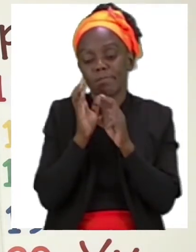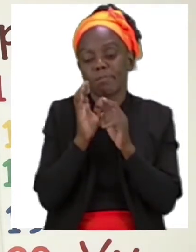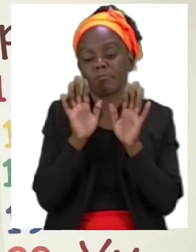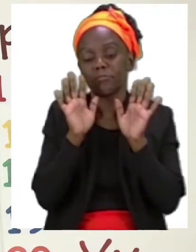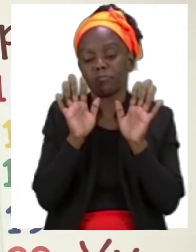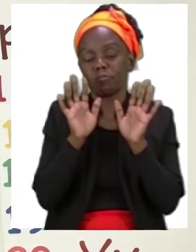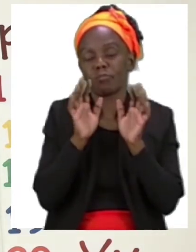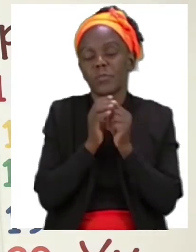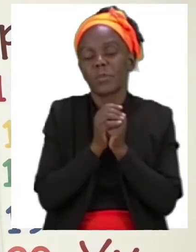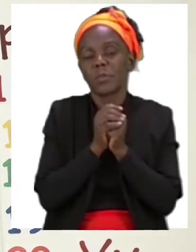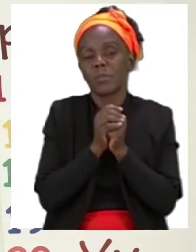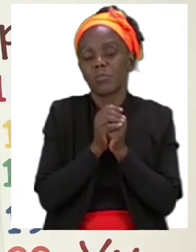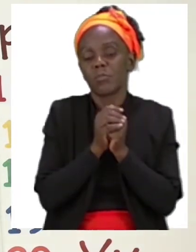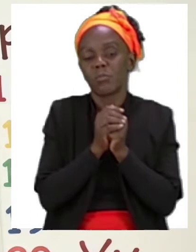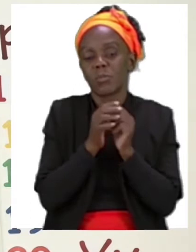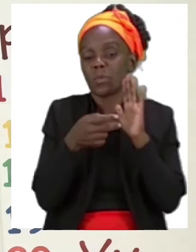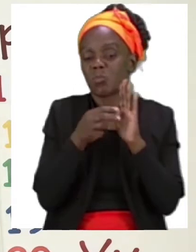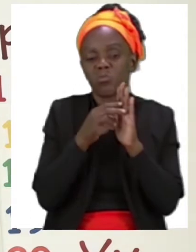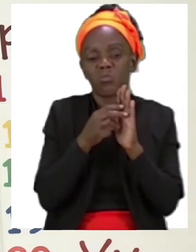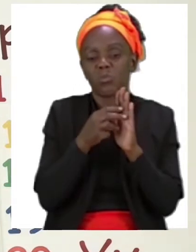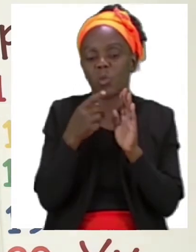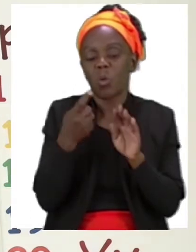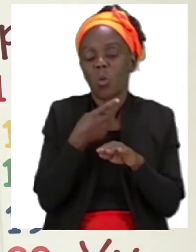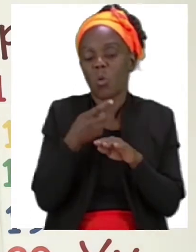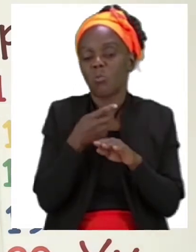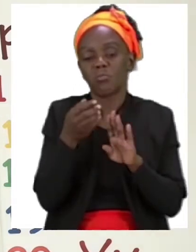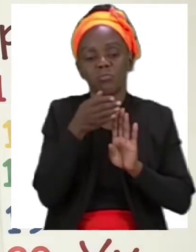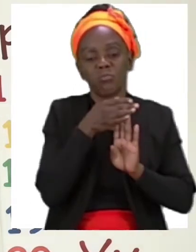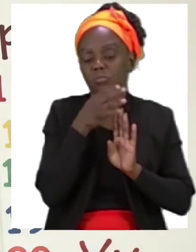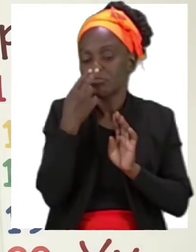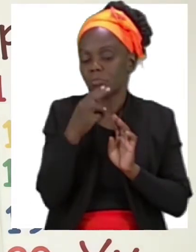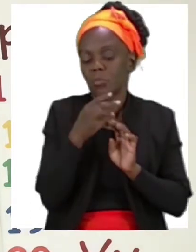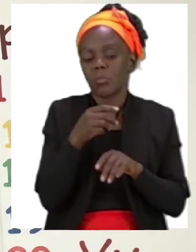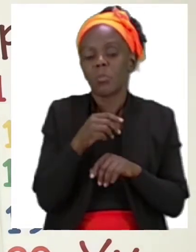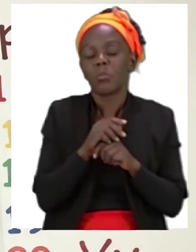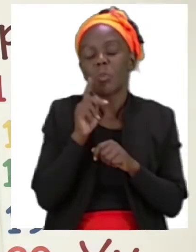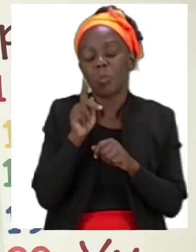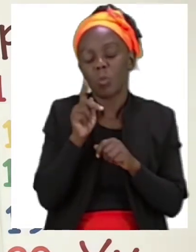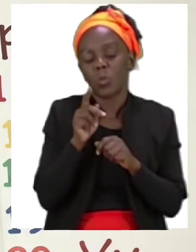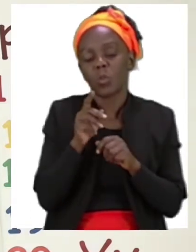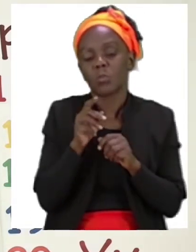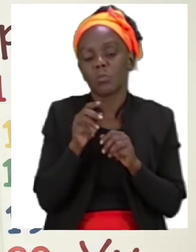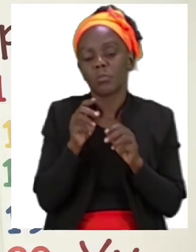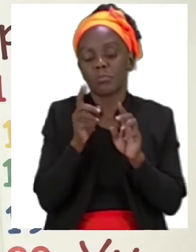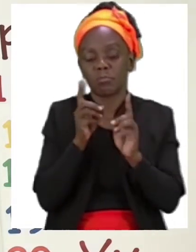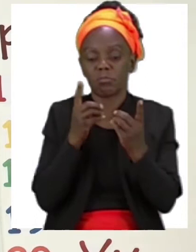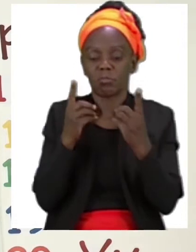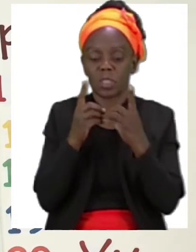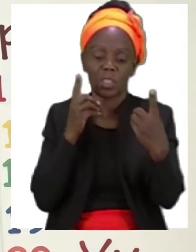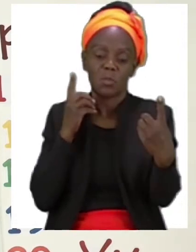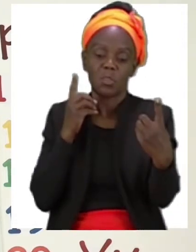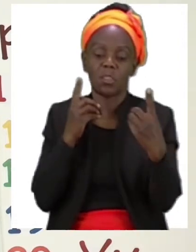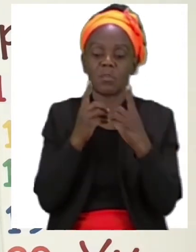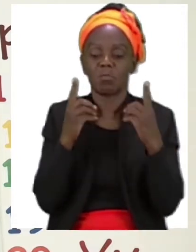are always safe from coronavirus. We also need to make sure we check our social distancing when we are in public as